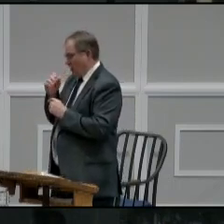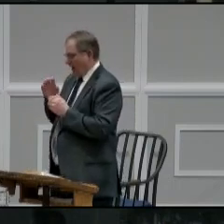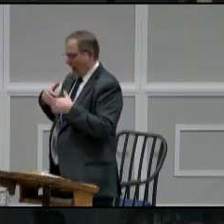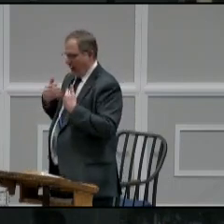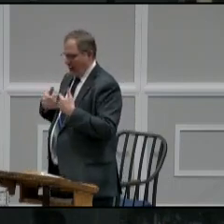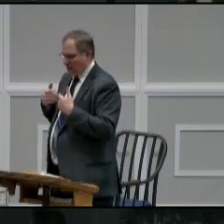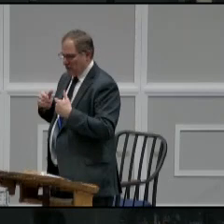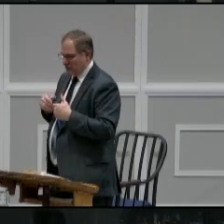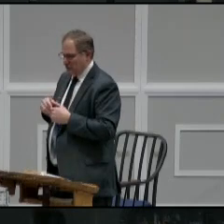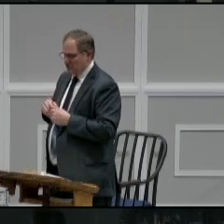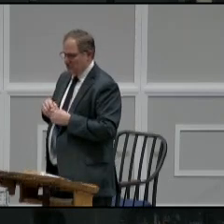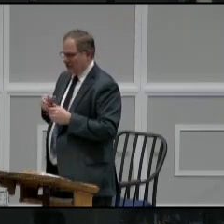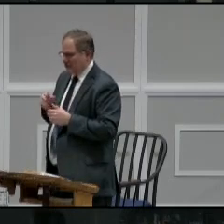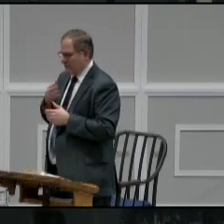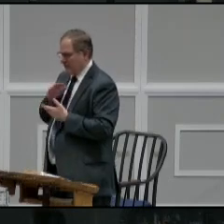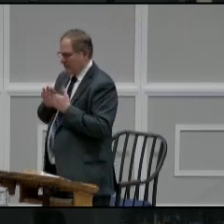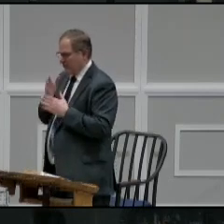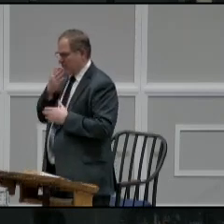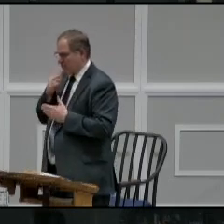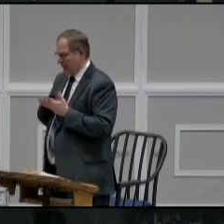dander. It gets real bad.